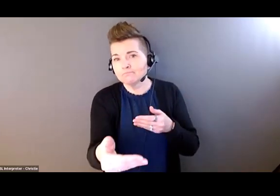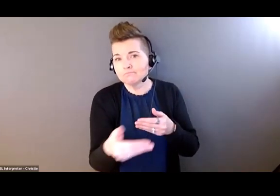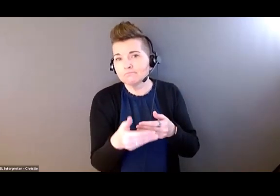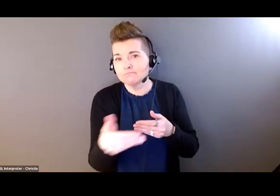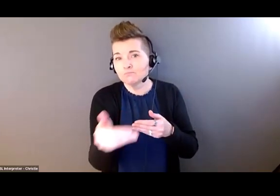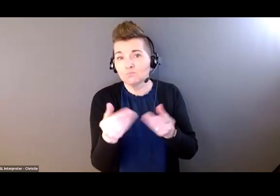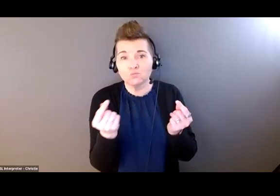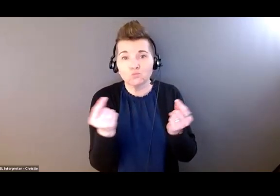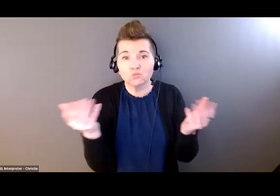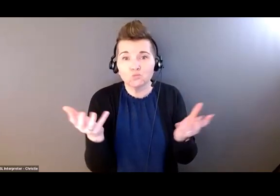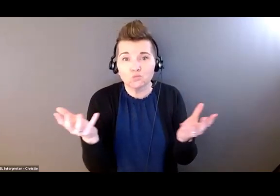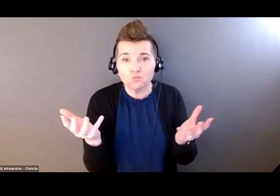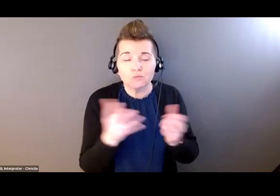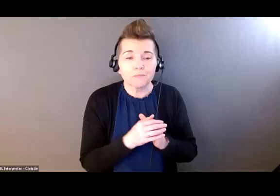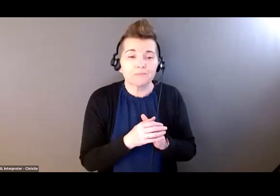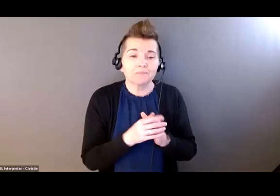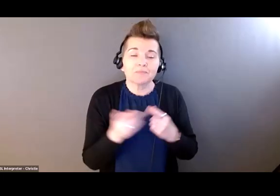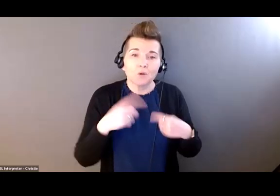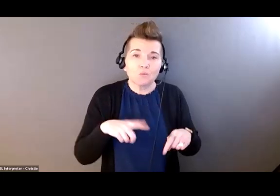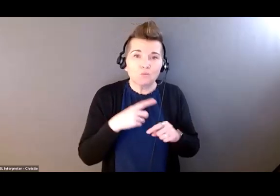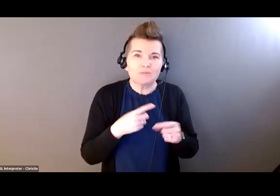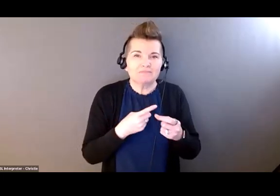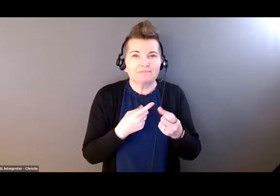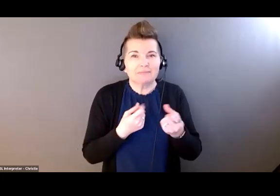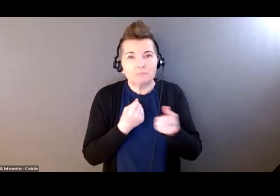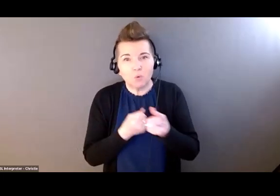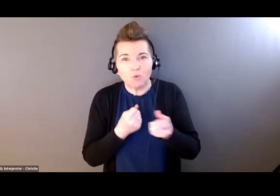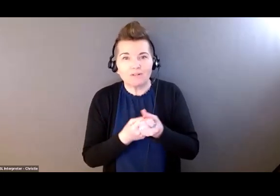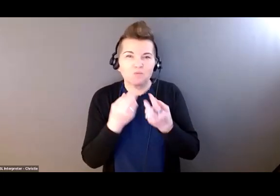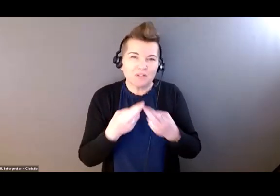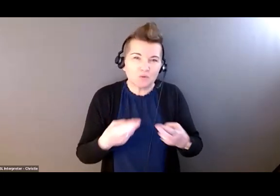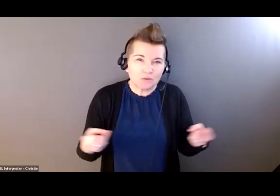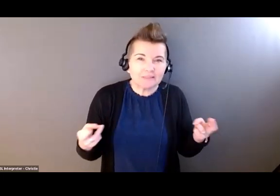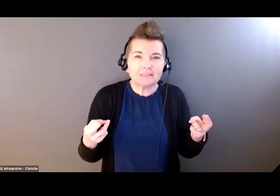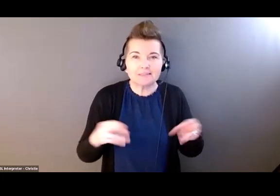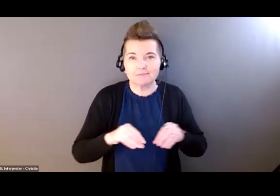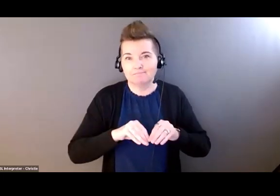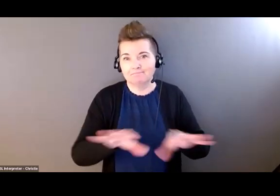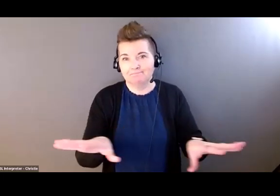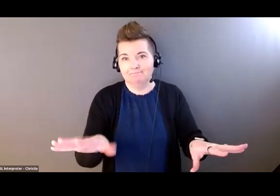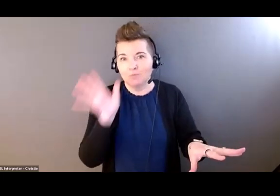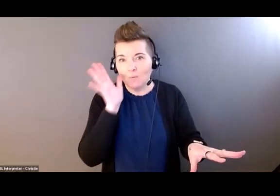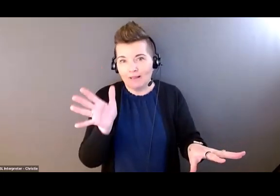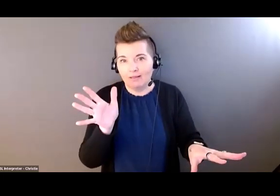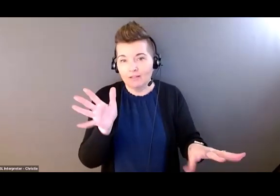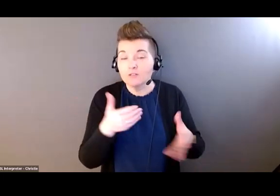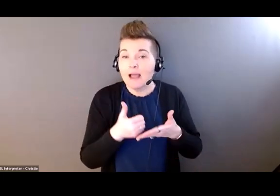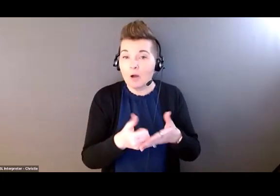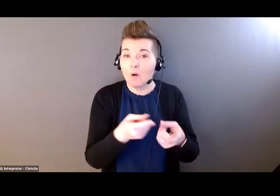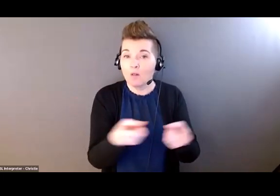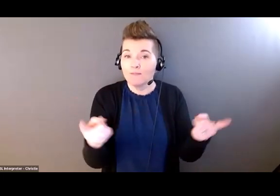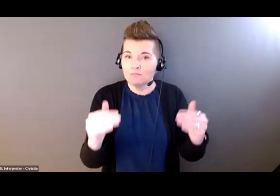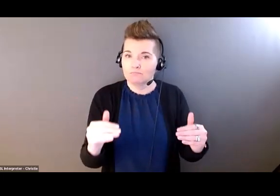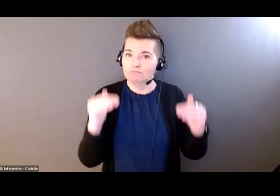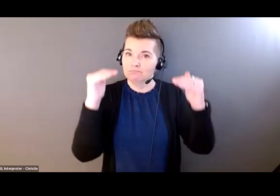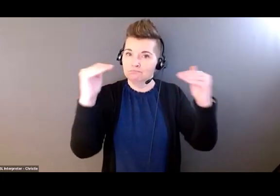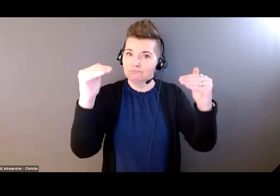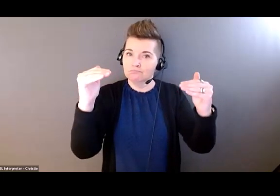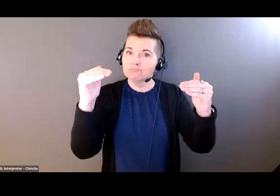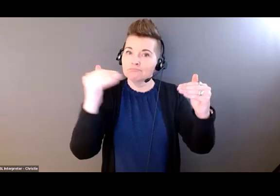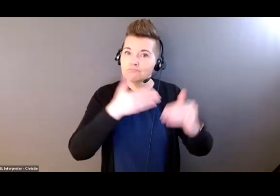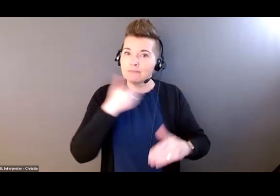work? So please stay in touch with us. It's a very quick summary. Next slide, please.